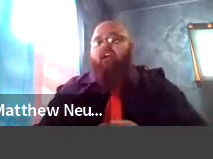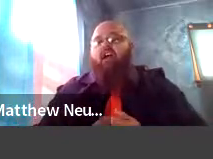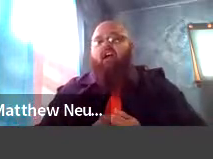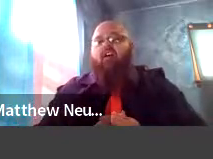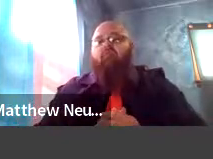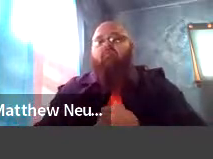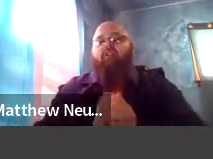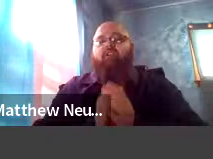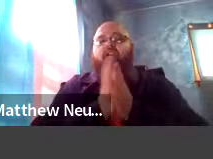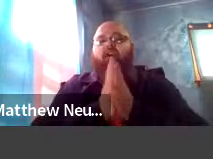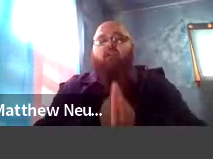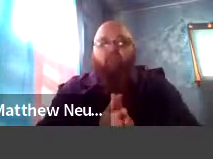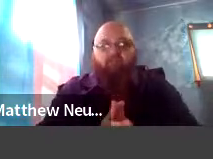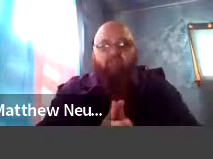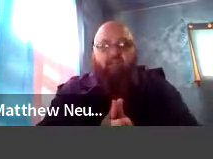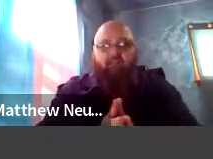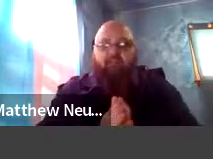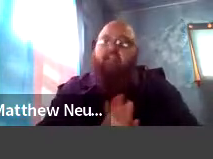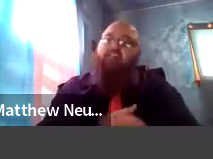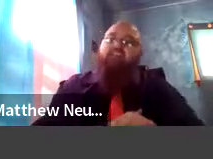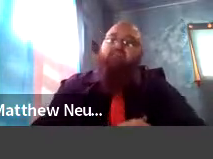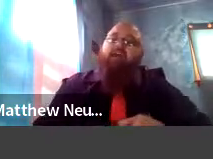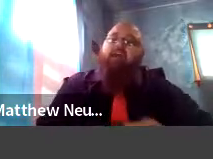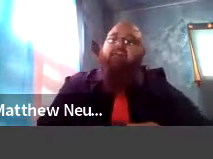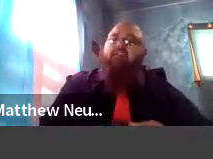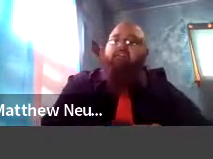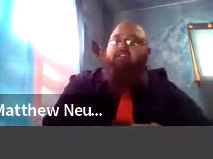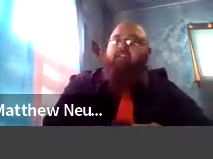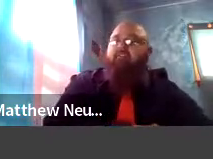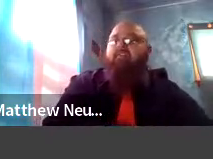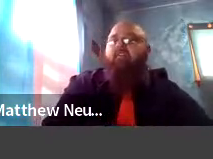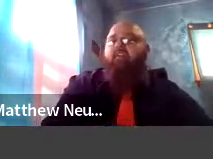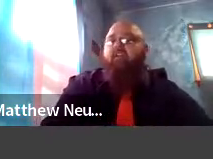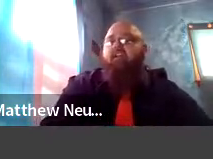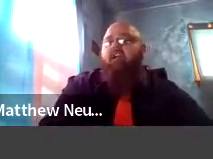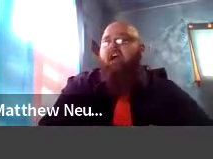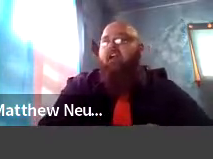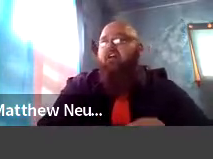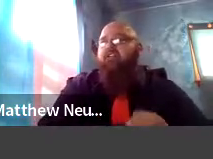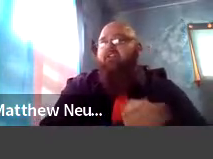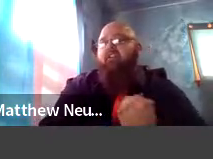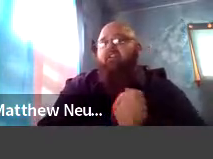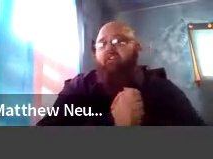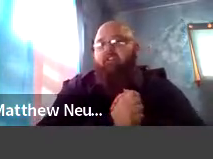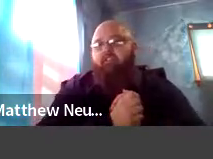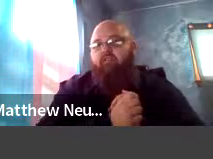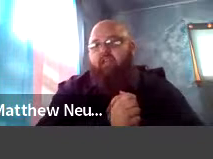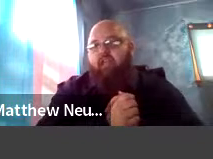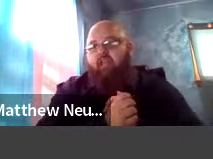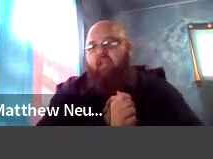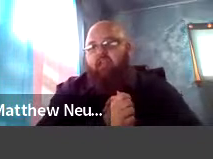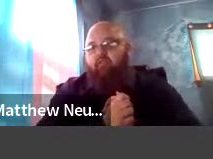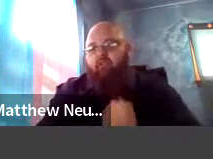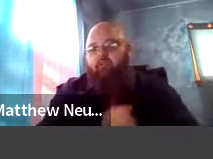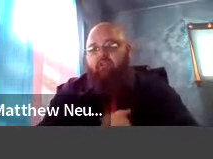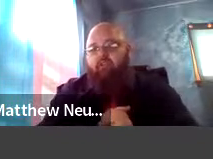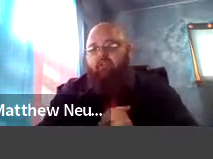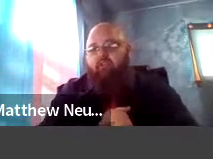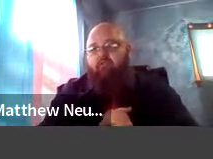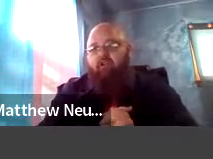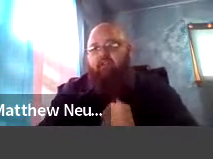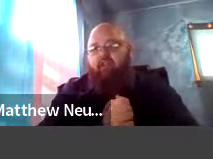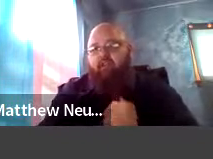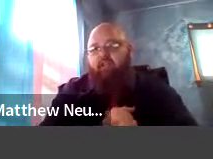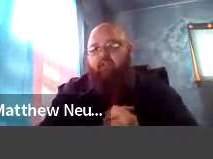AIDS, but know that because of the past, the stigma is still there. I also interviewed a